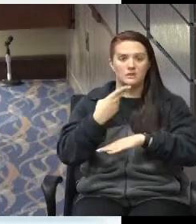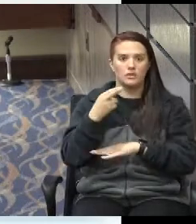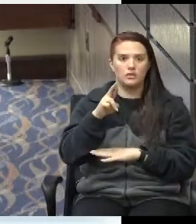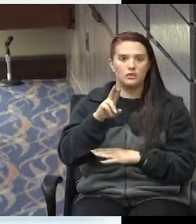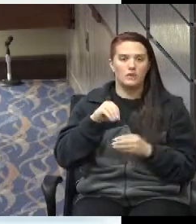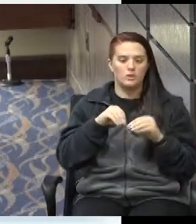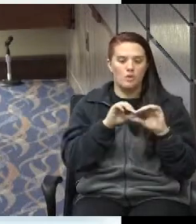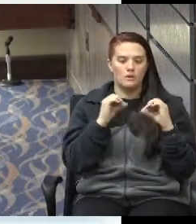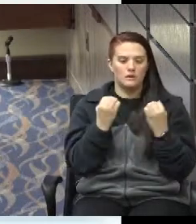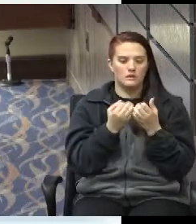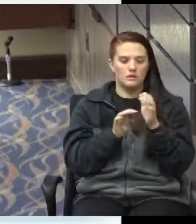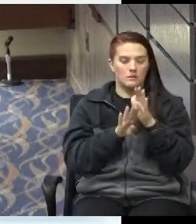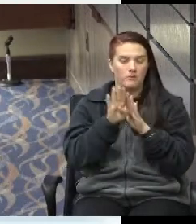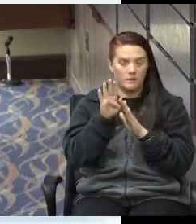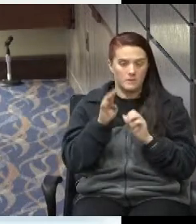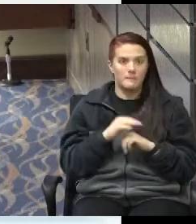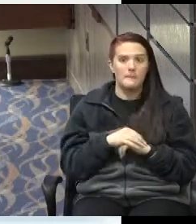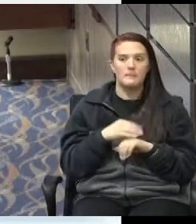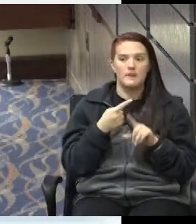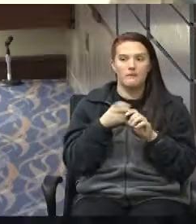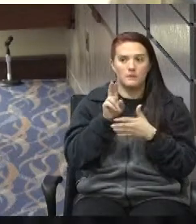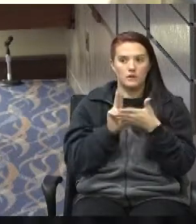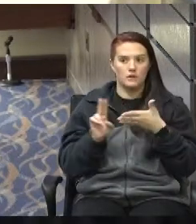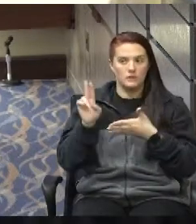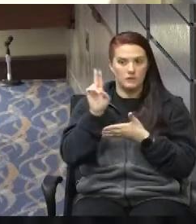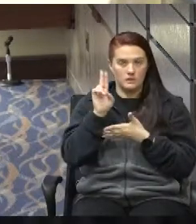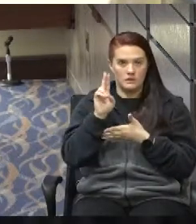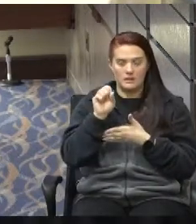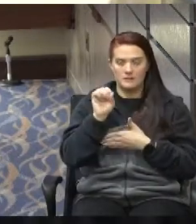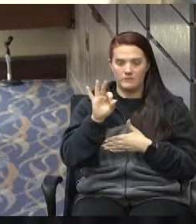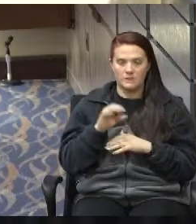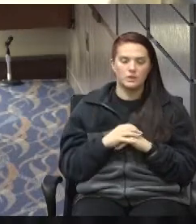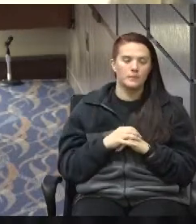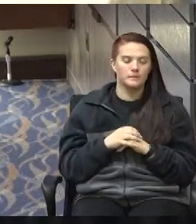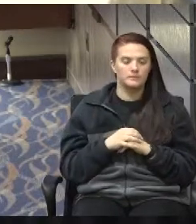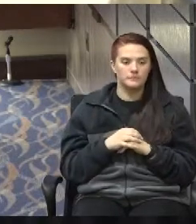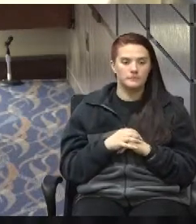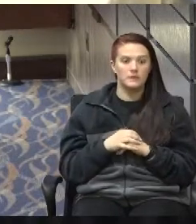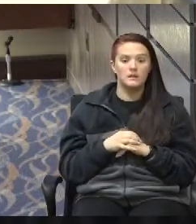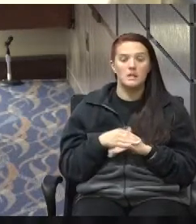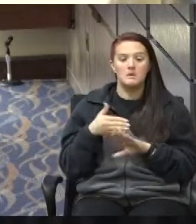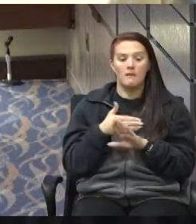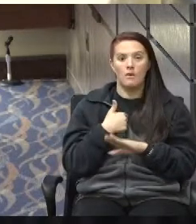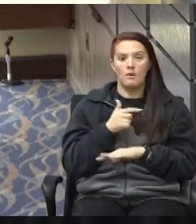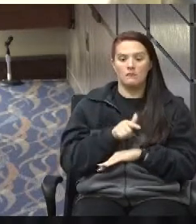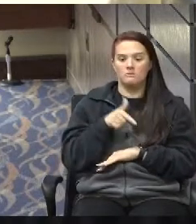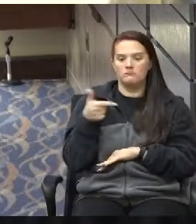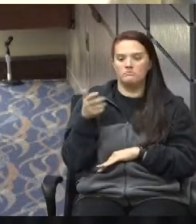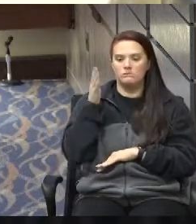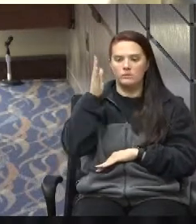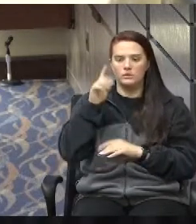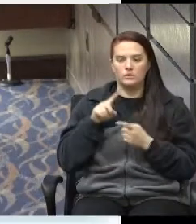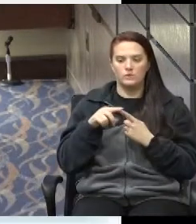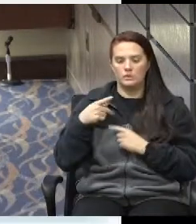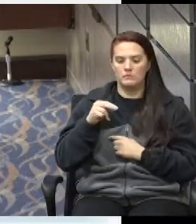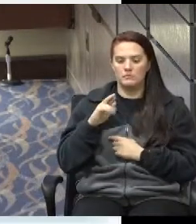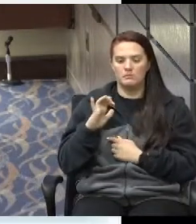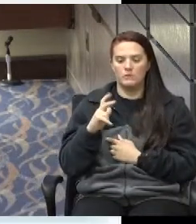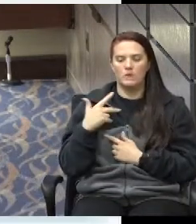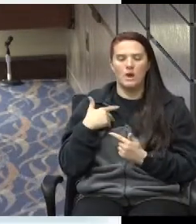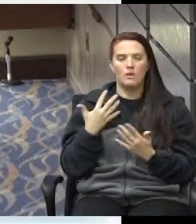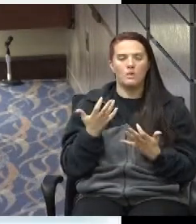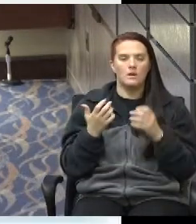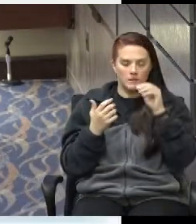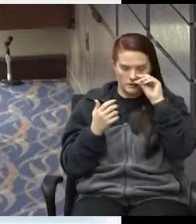and organizational development from the University of San Francisco. Before I turn the presentation over to Patrick, I just want to